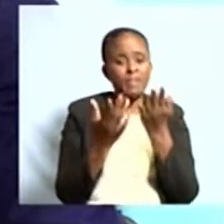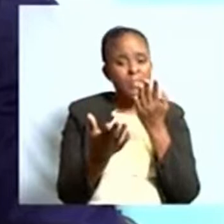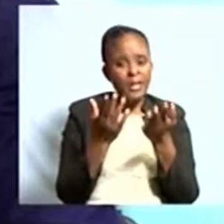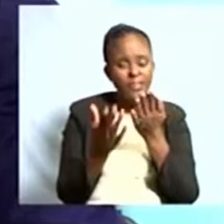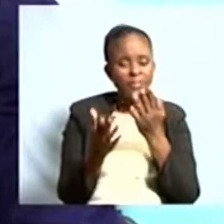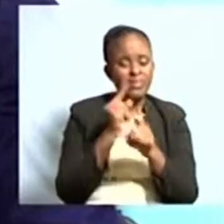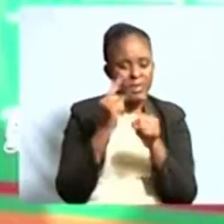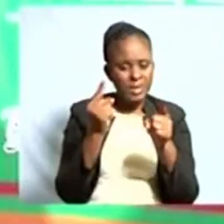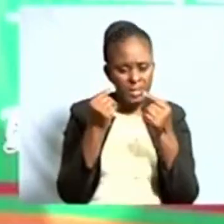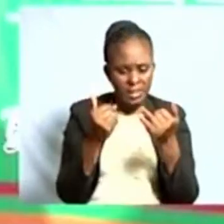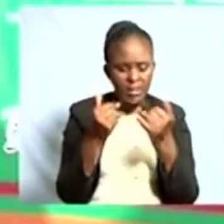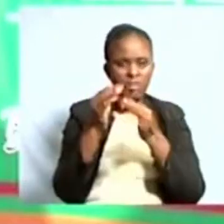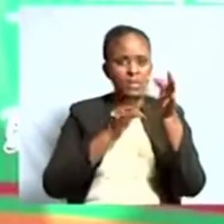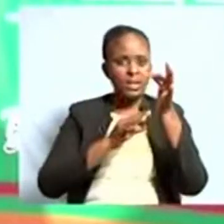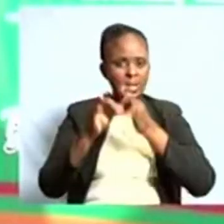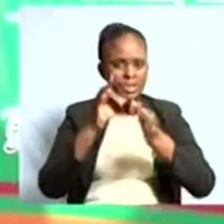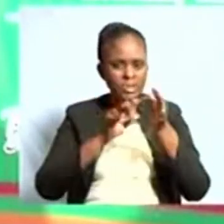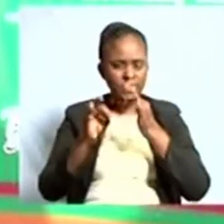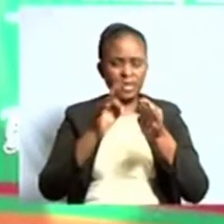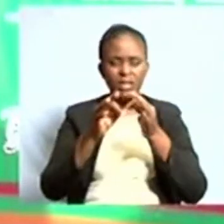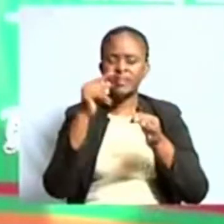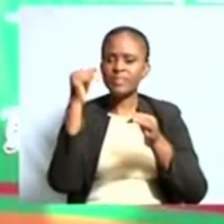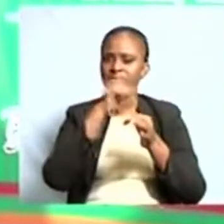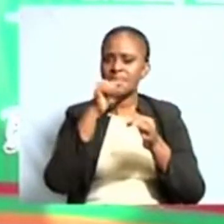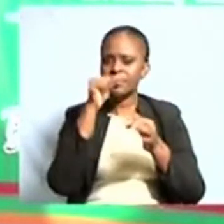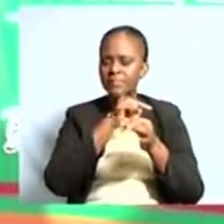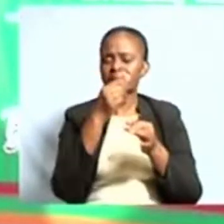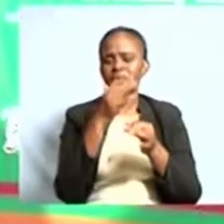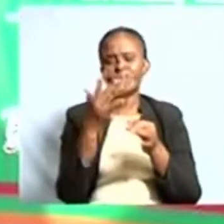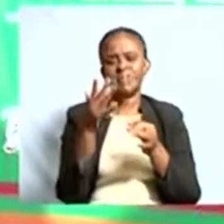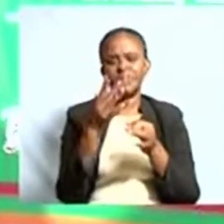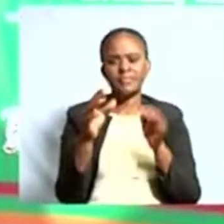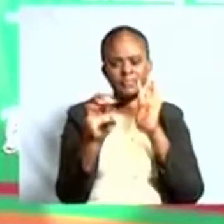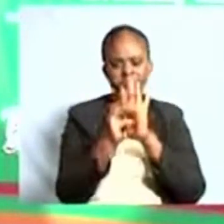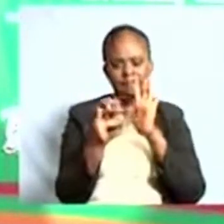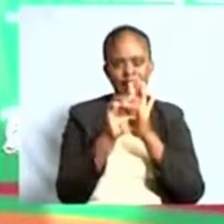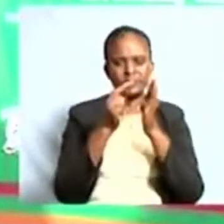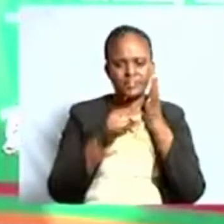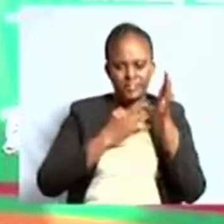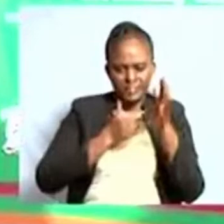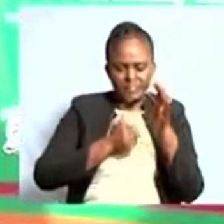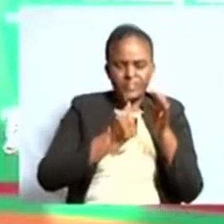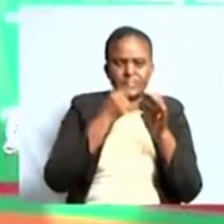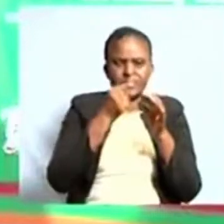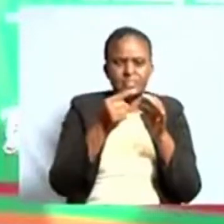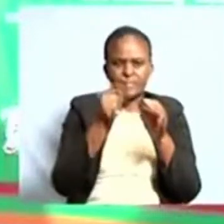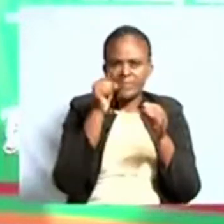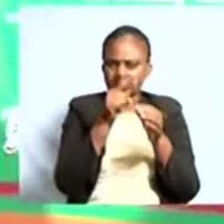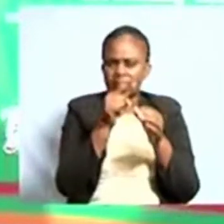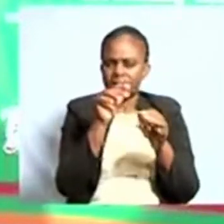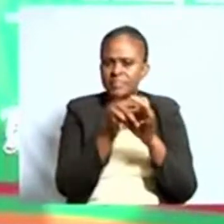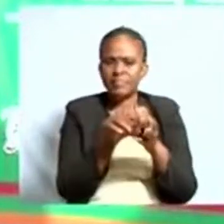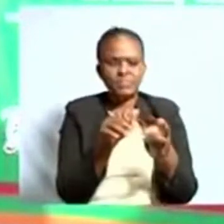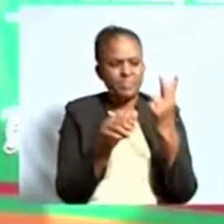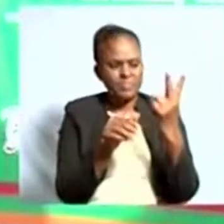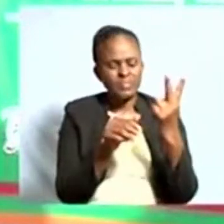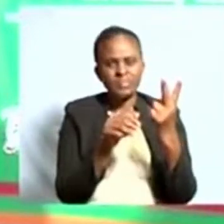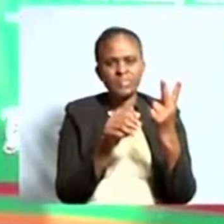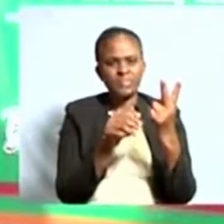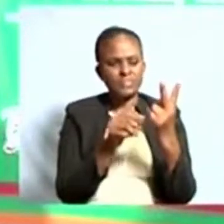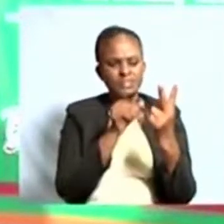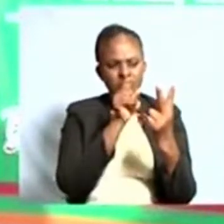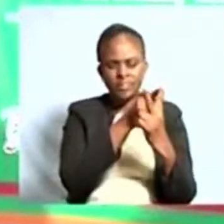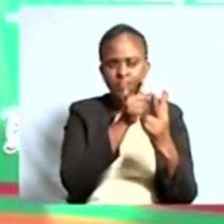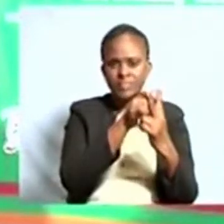to describe on counterfeit, like I mentioned, intellectual property is in two parts. There's